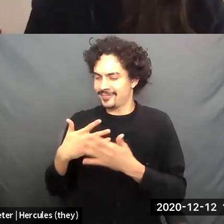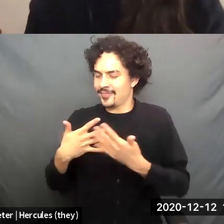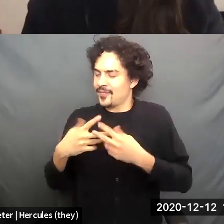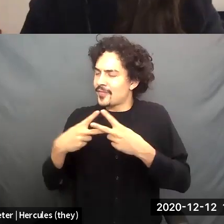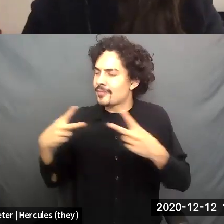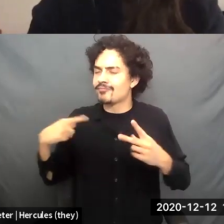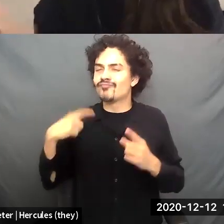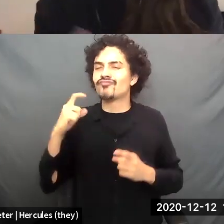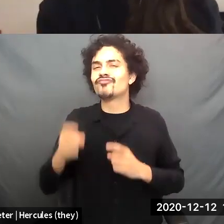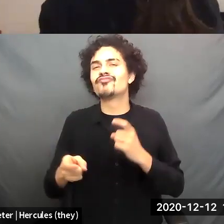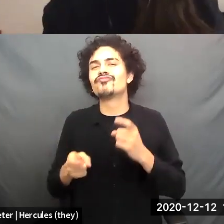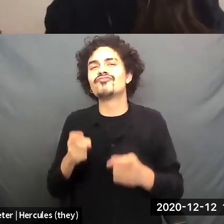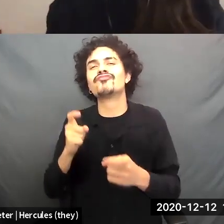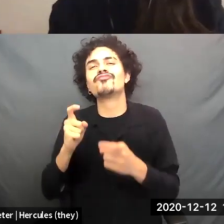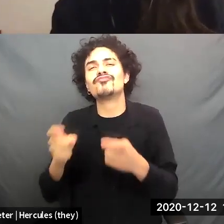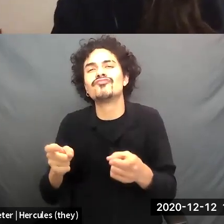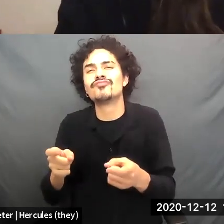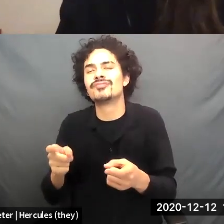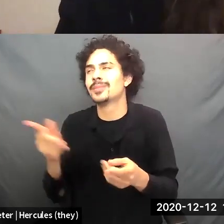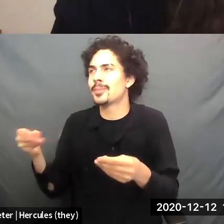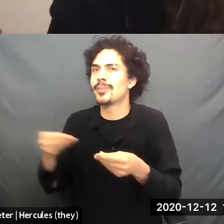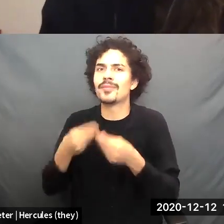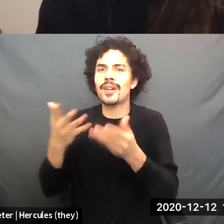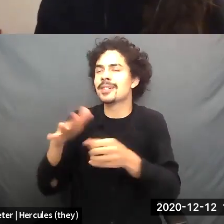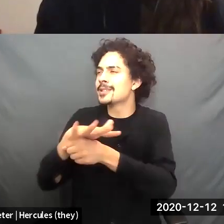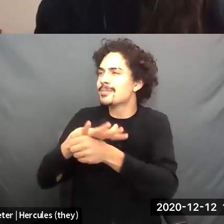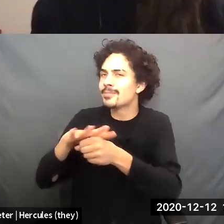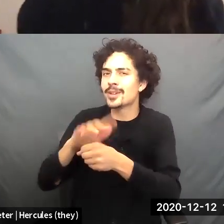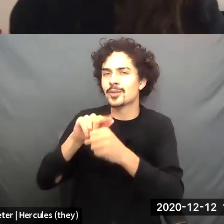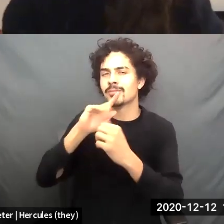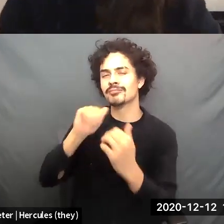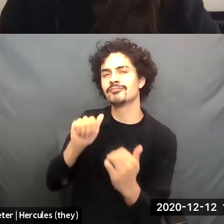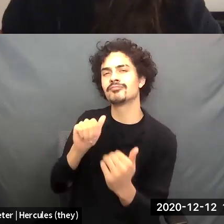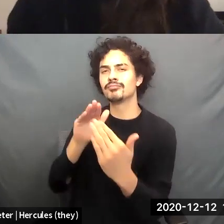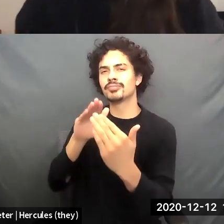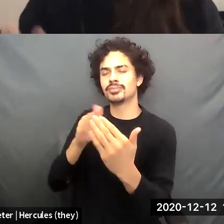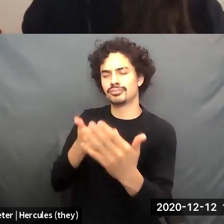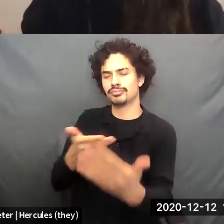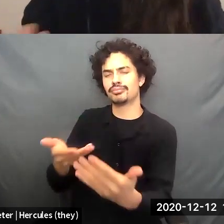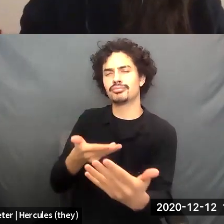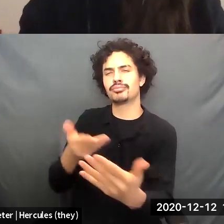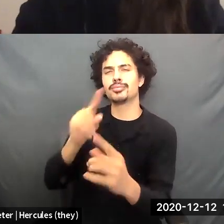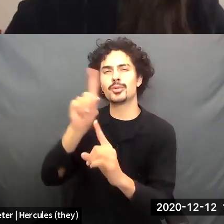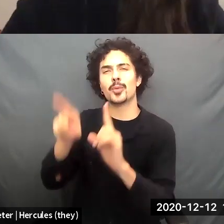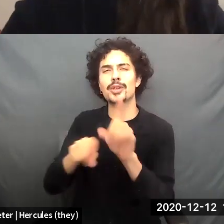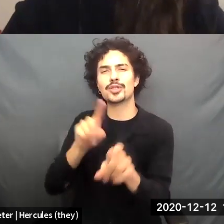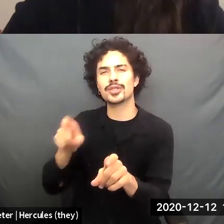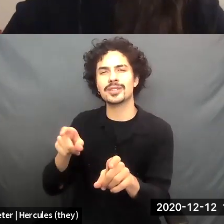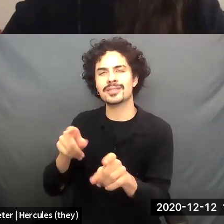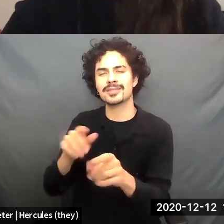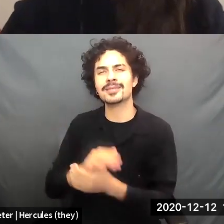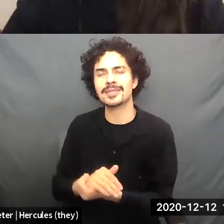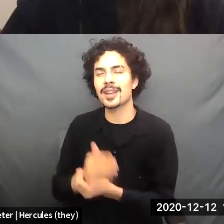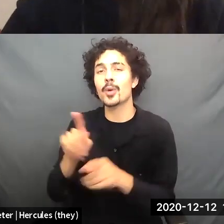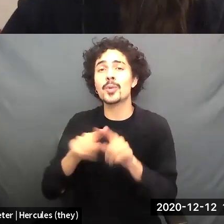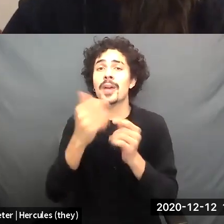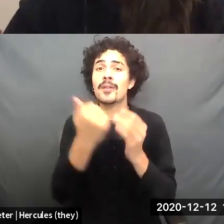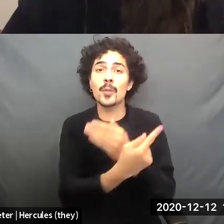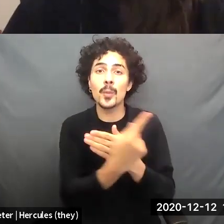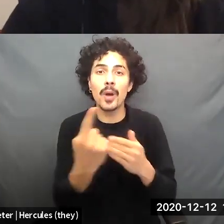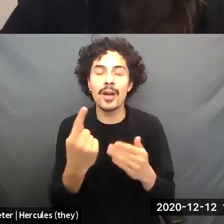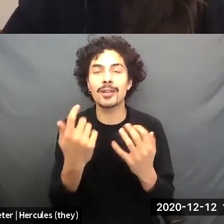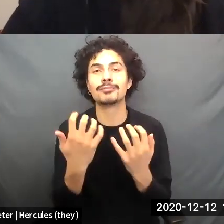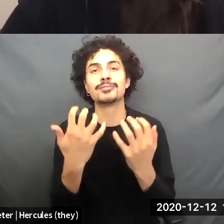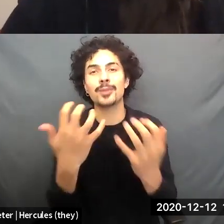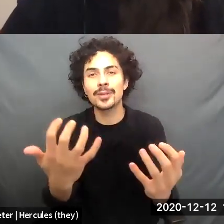providing us the space to even engage in these conversations, uh, with you and, and with everyone here. And,